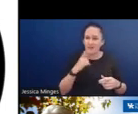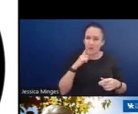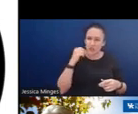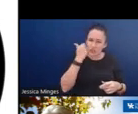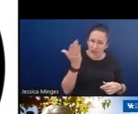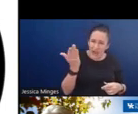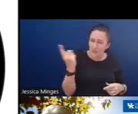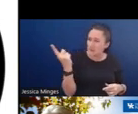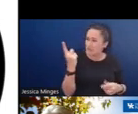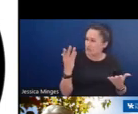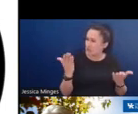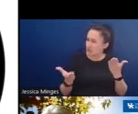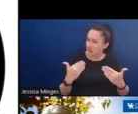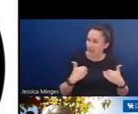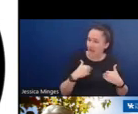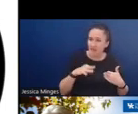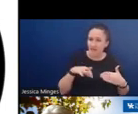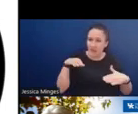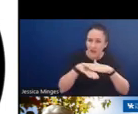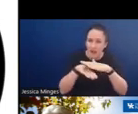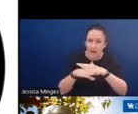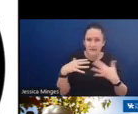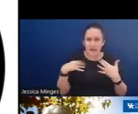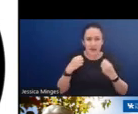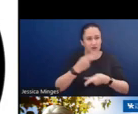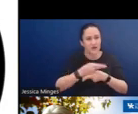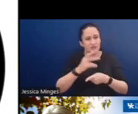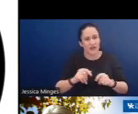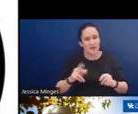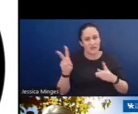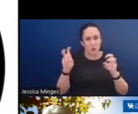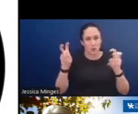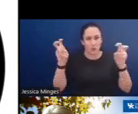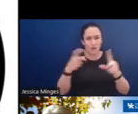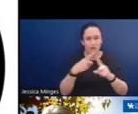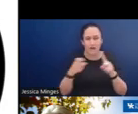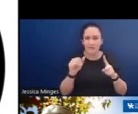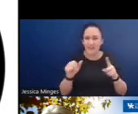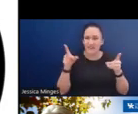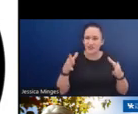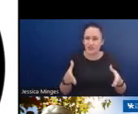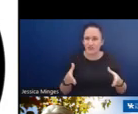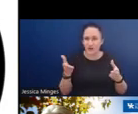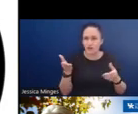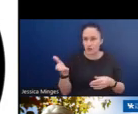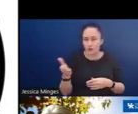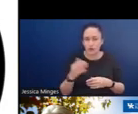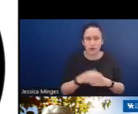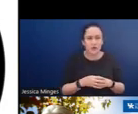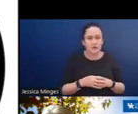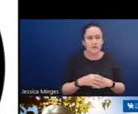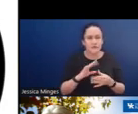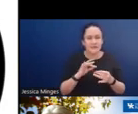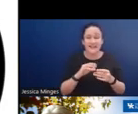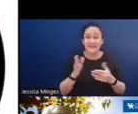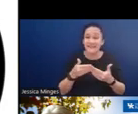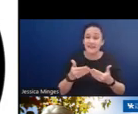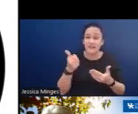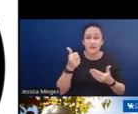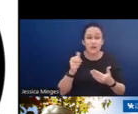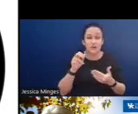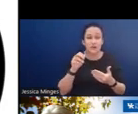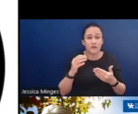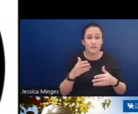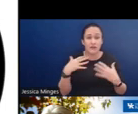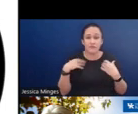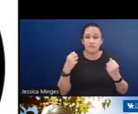might have for going to healthcare. And so this is a quote from the director of the Academy of Perinatal Harm Reduction. She says, "It's easier to get better if you